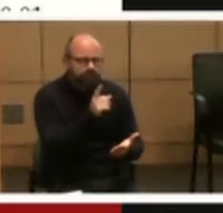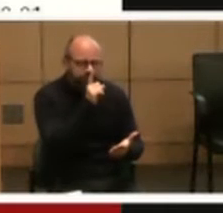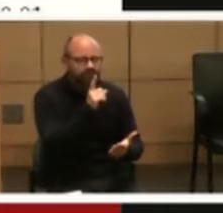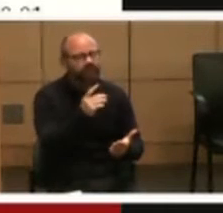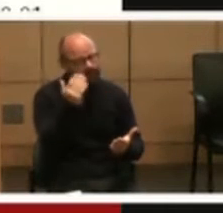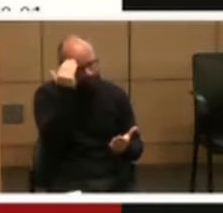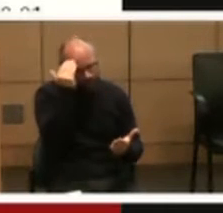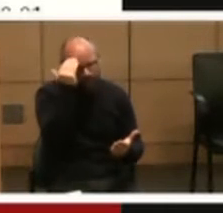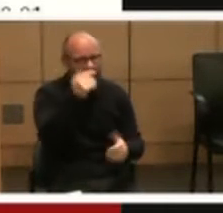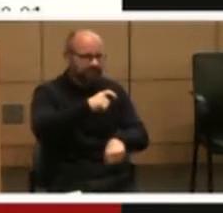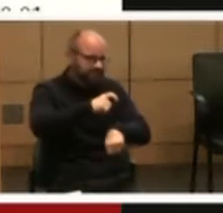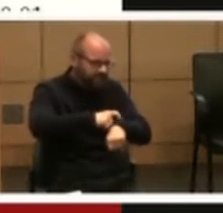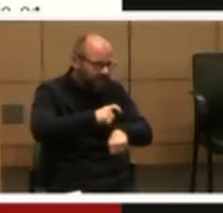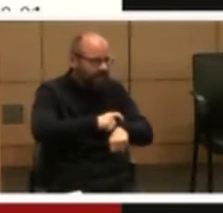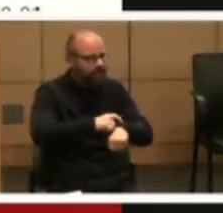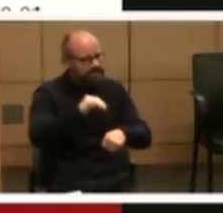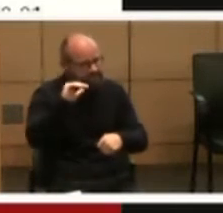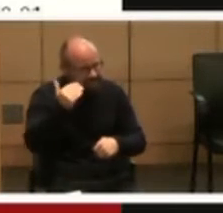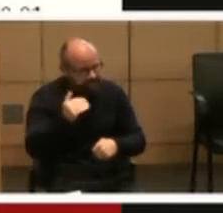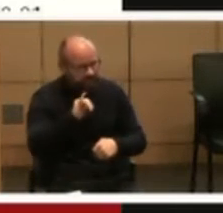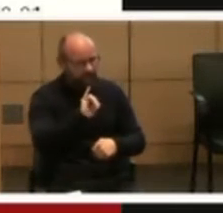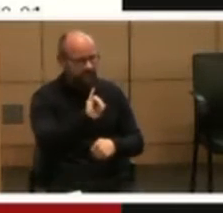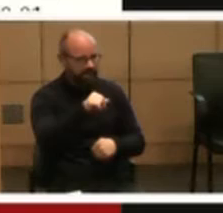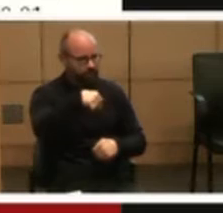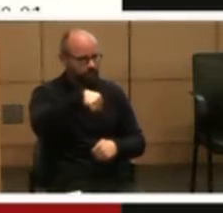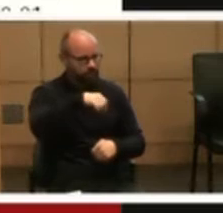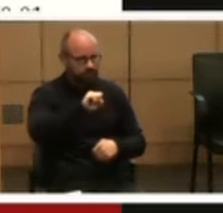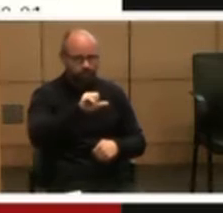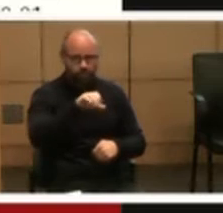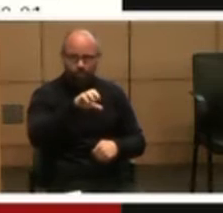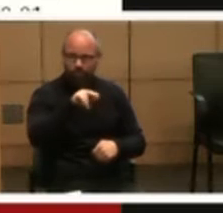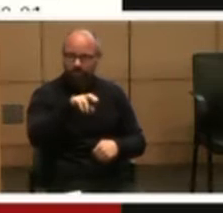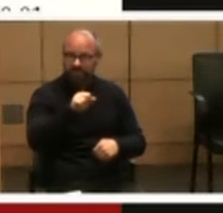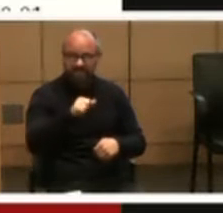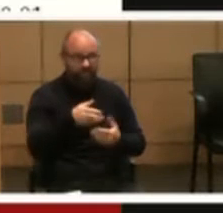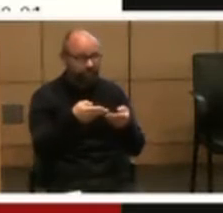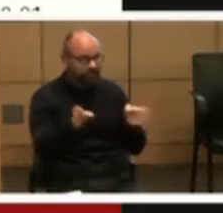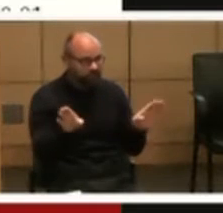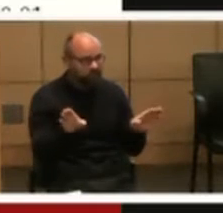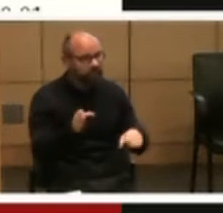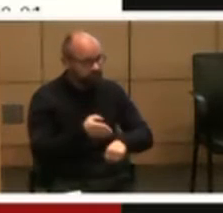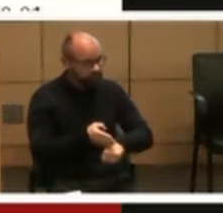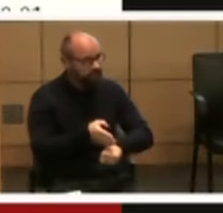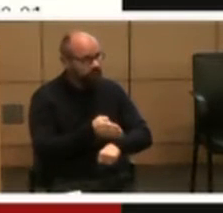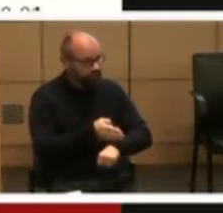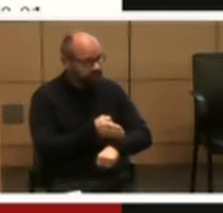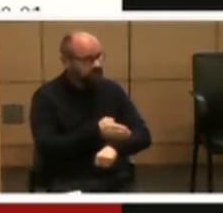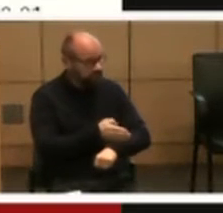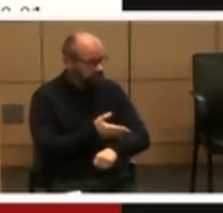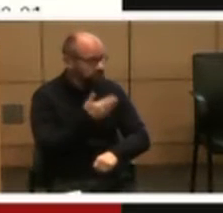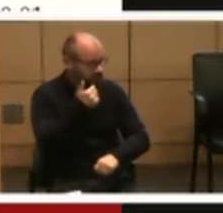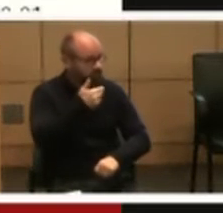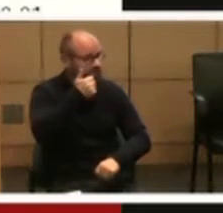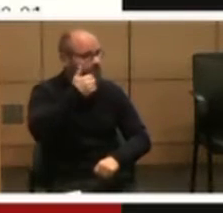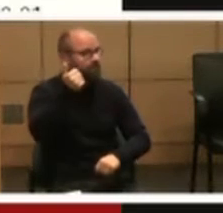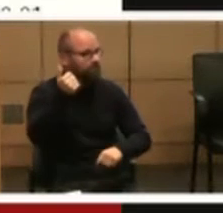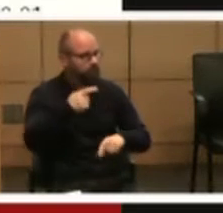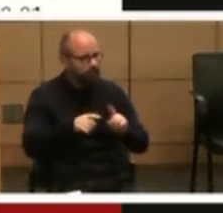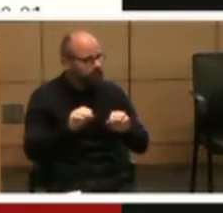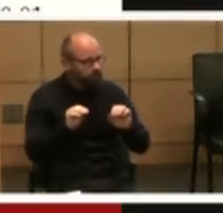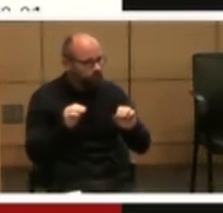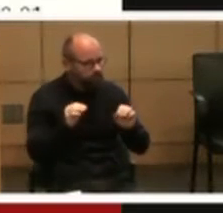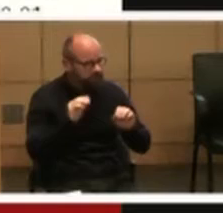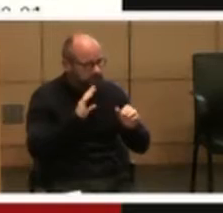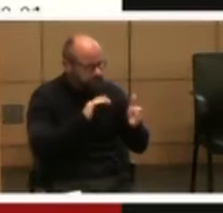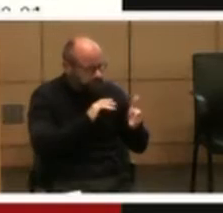have gradually been an increase in the IQ score in the population, but no one really has done, in, you know, longitudinally. If you tested